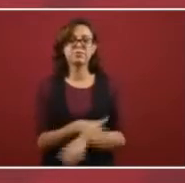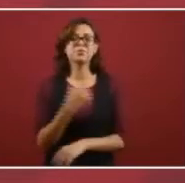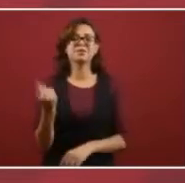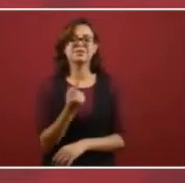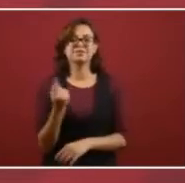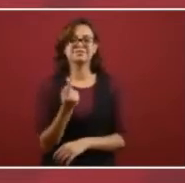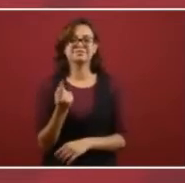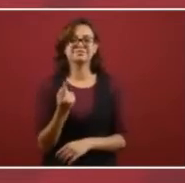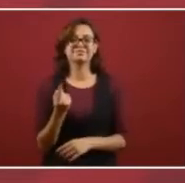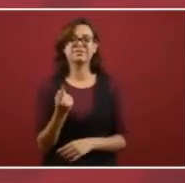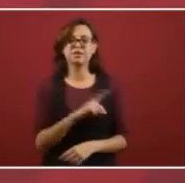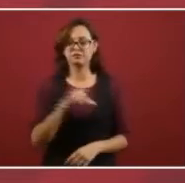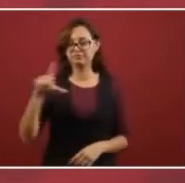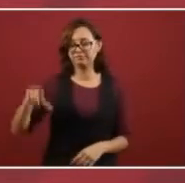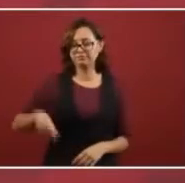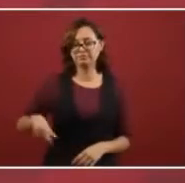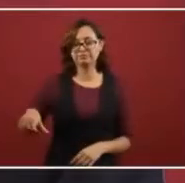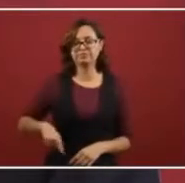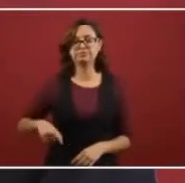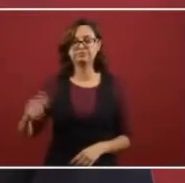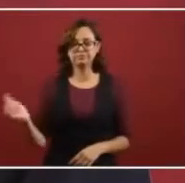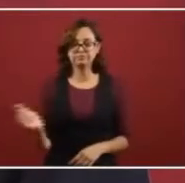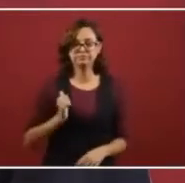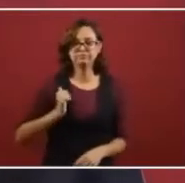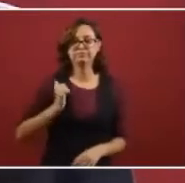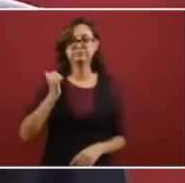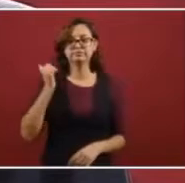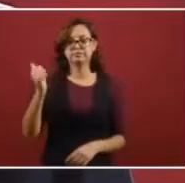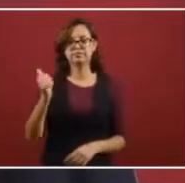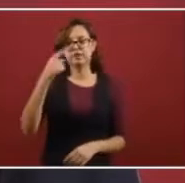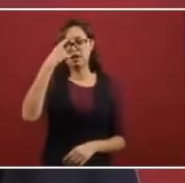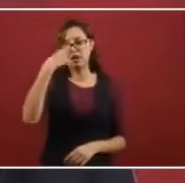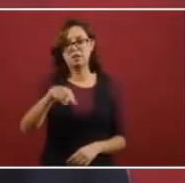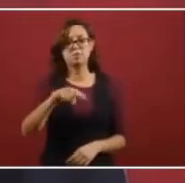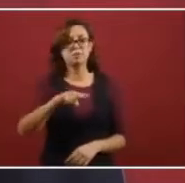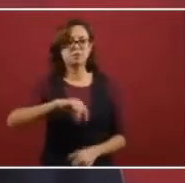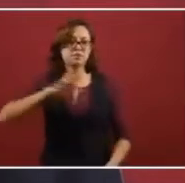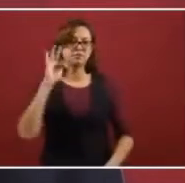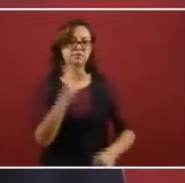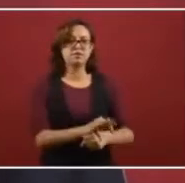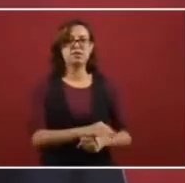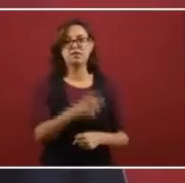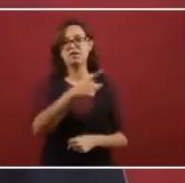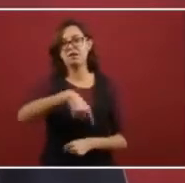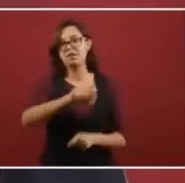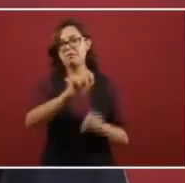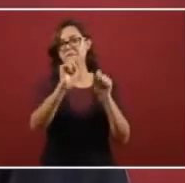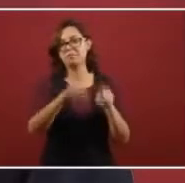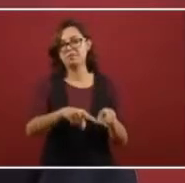because they used the state, like it did happen before, to rescue